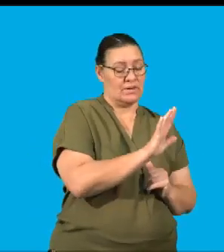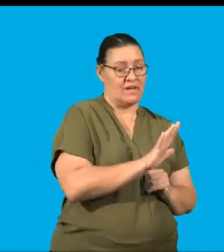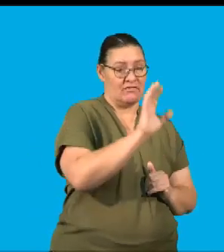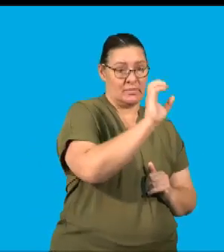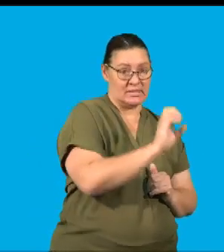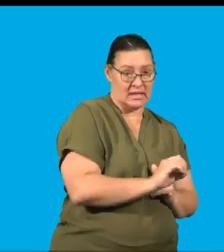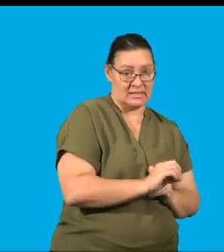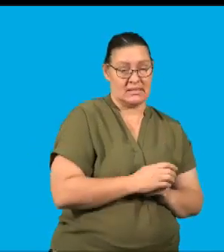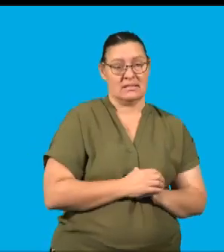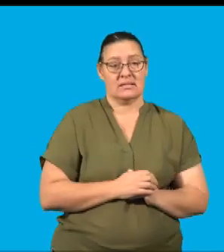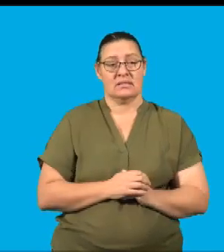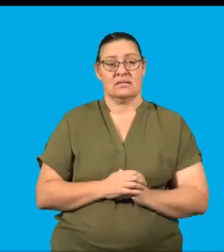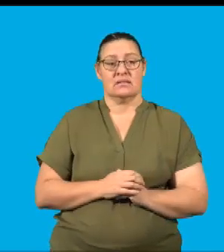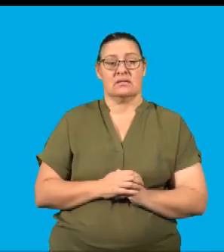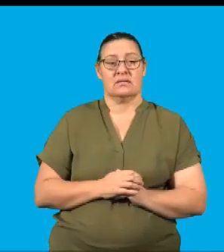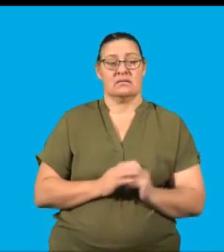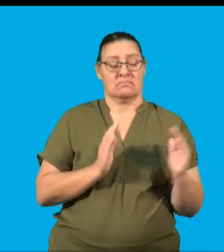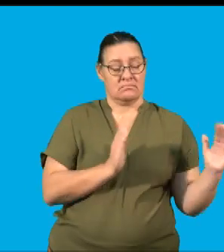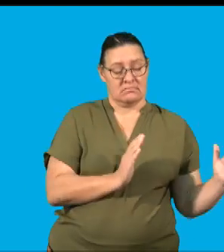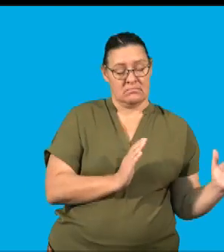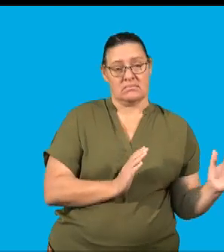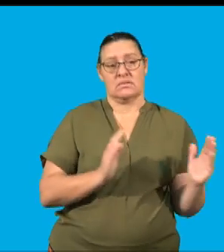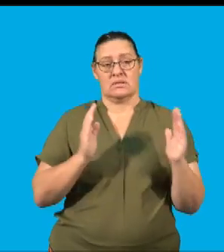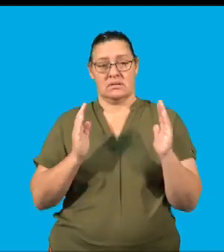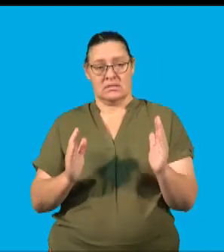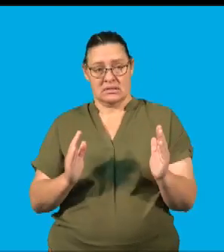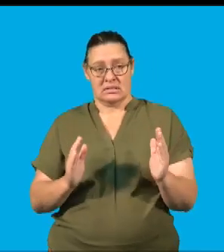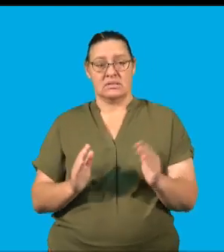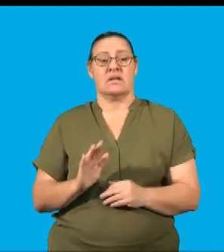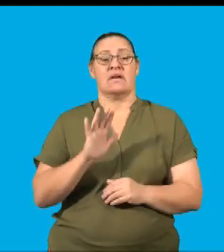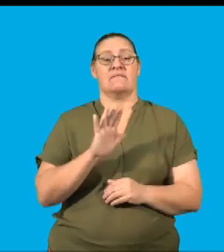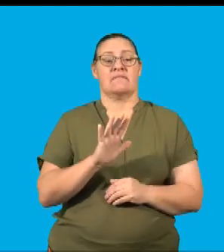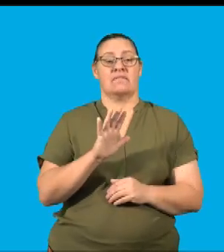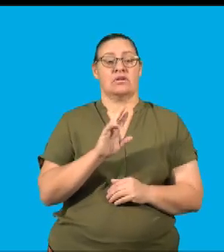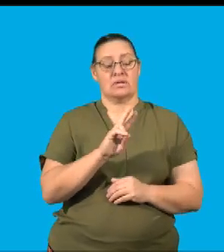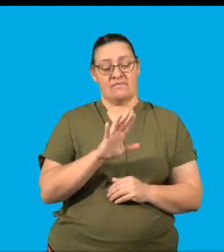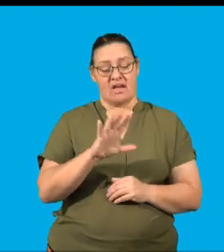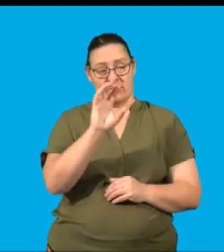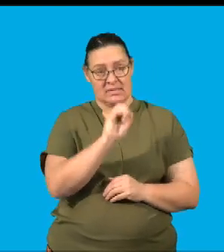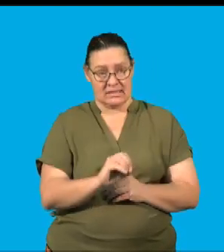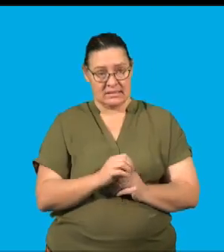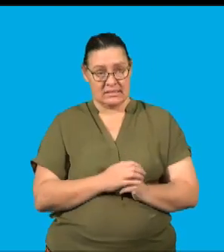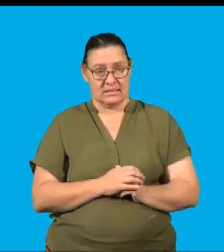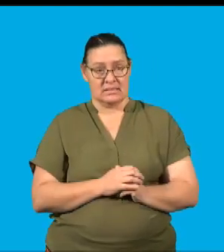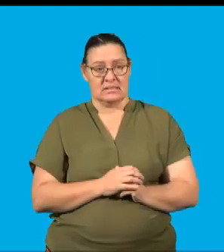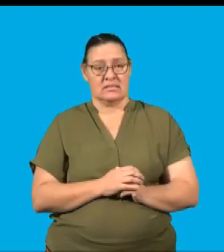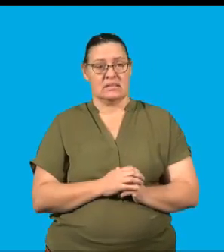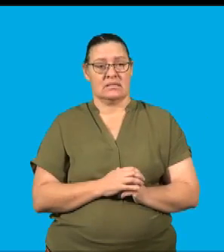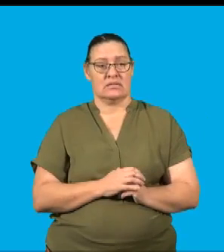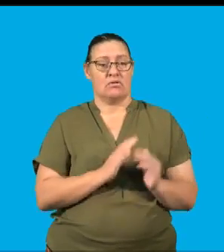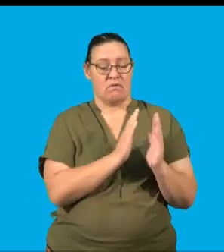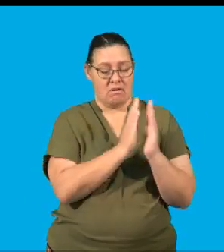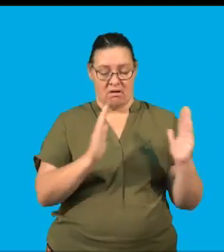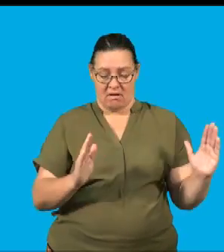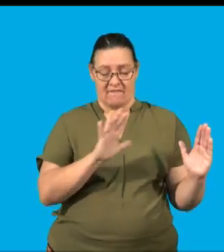part. This first part, it is 25% from here to there. And in this other part, it's another 25%.